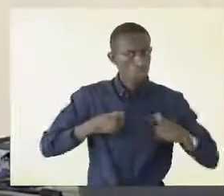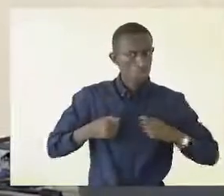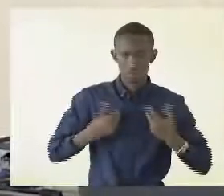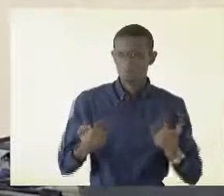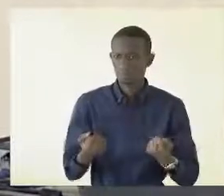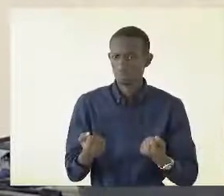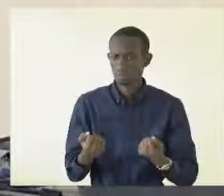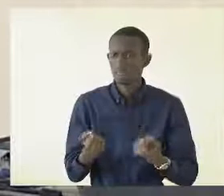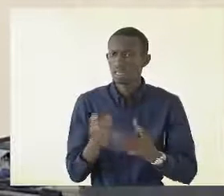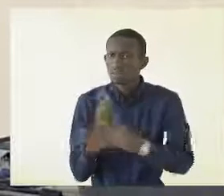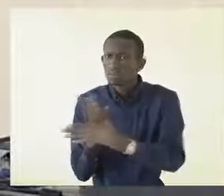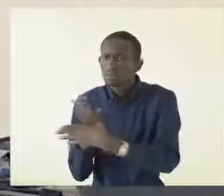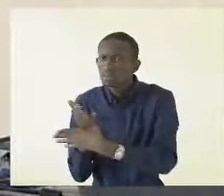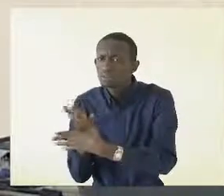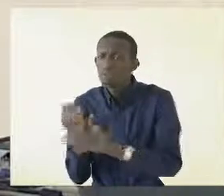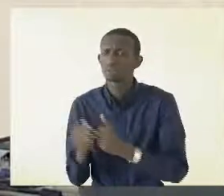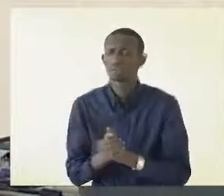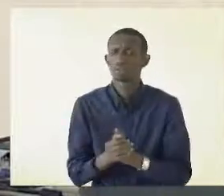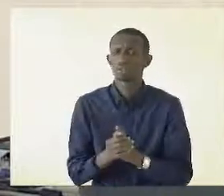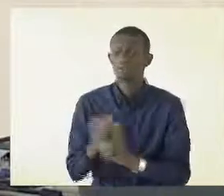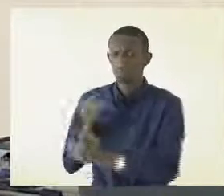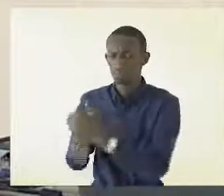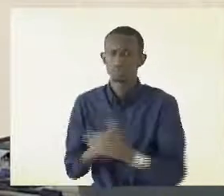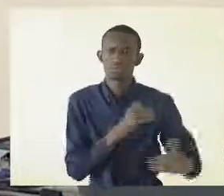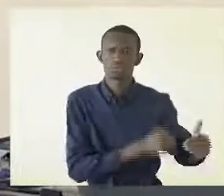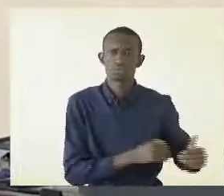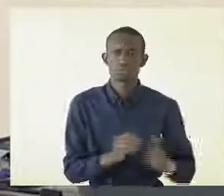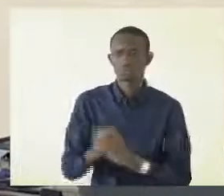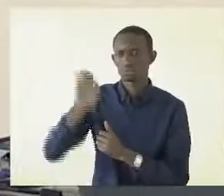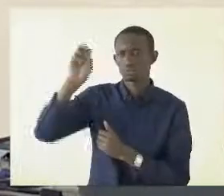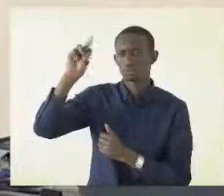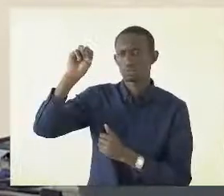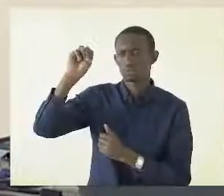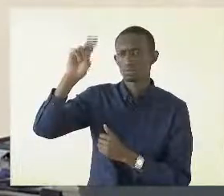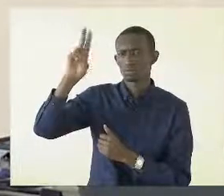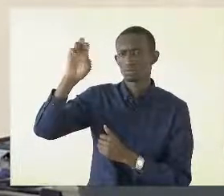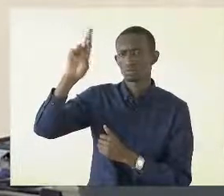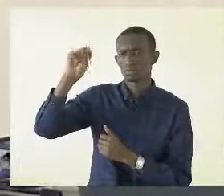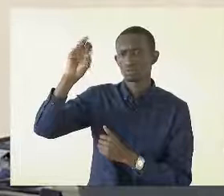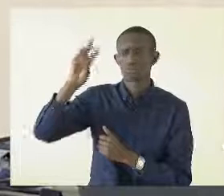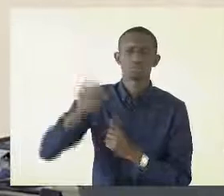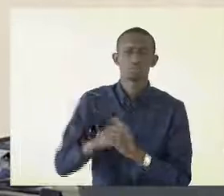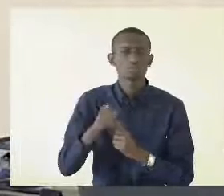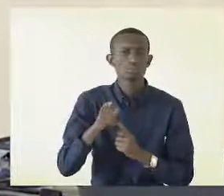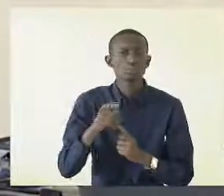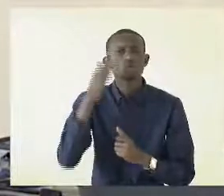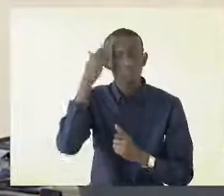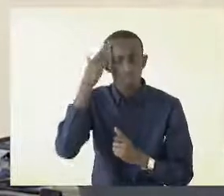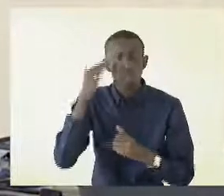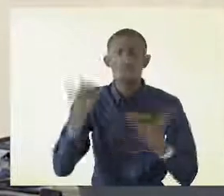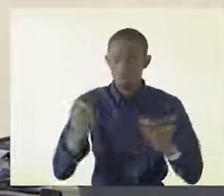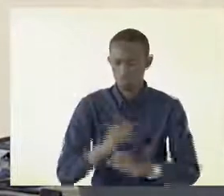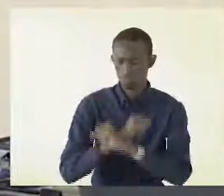is responsible for protecting our environment, of course, in collaboration with all